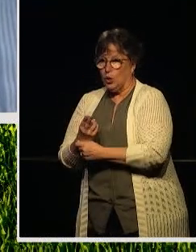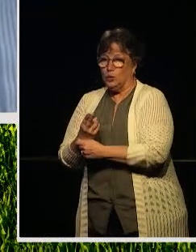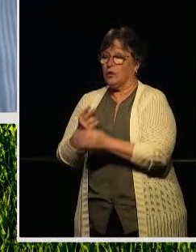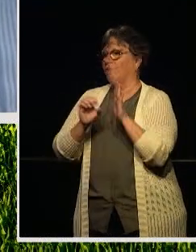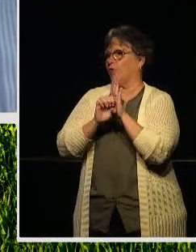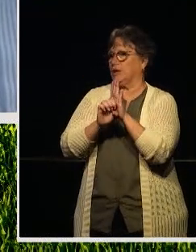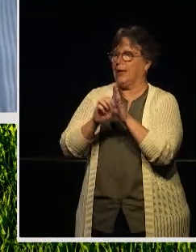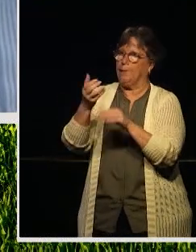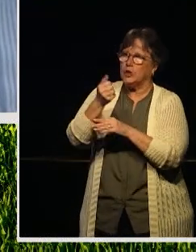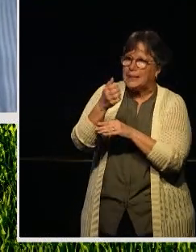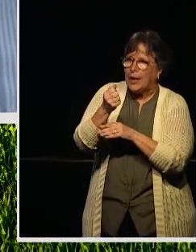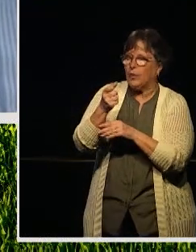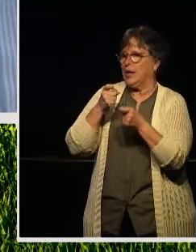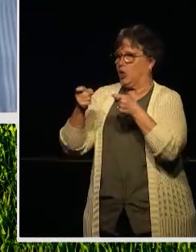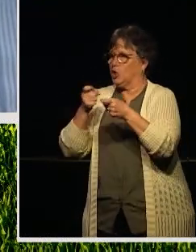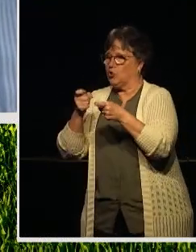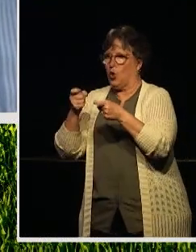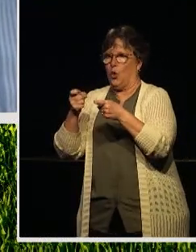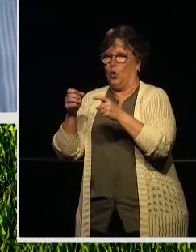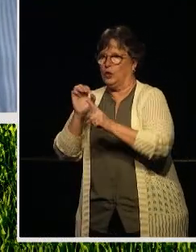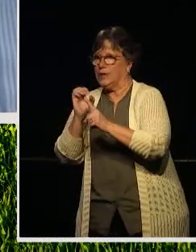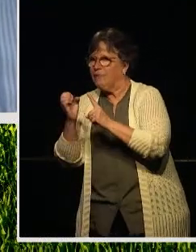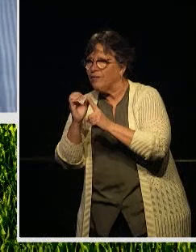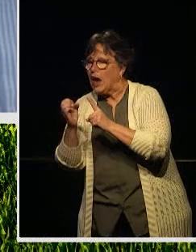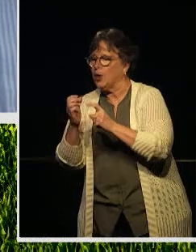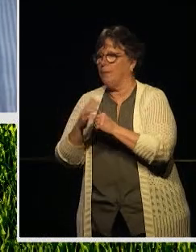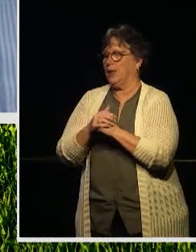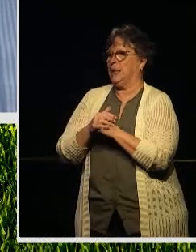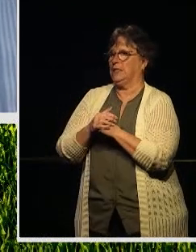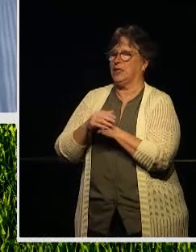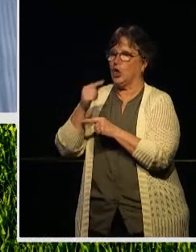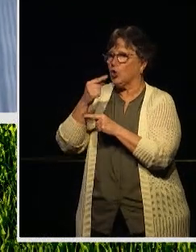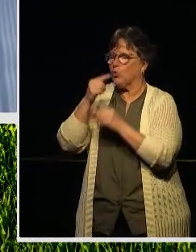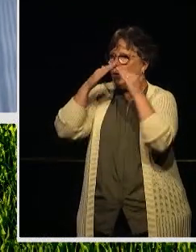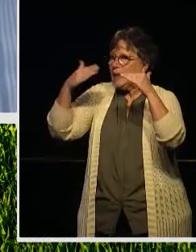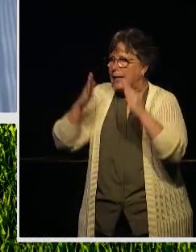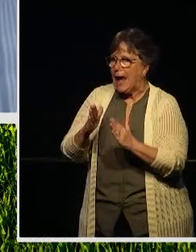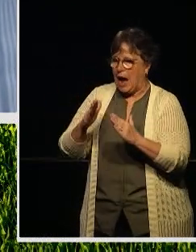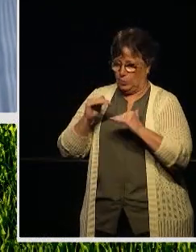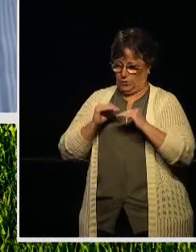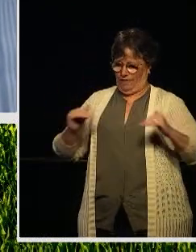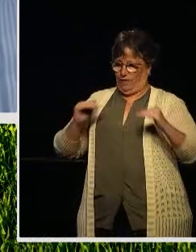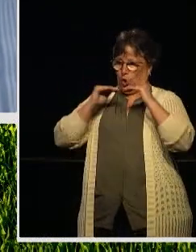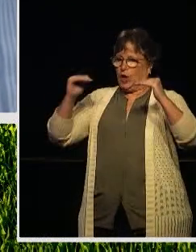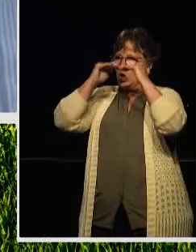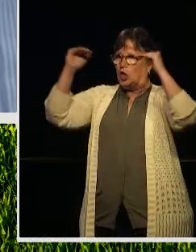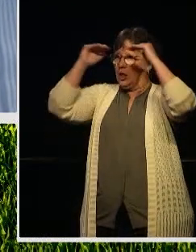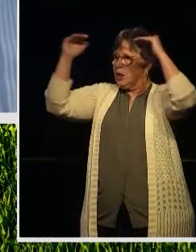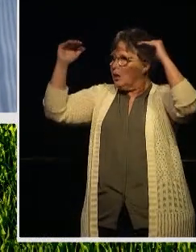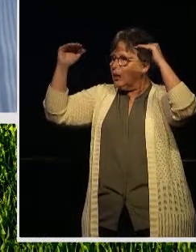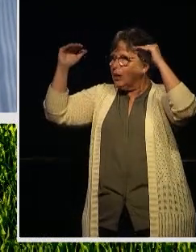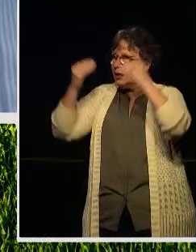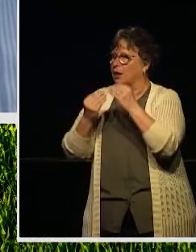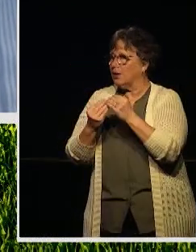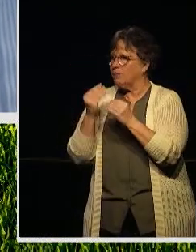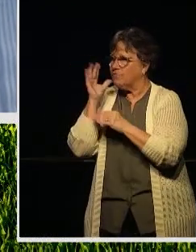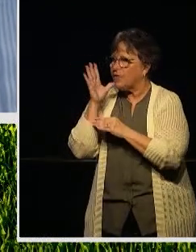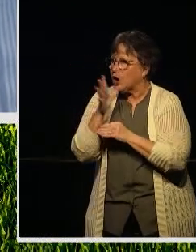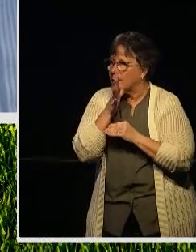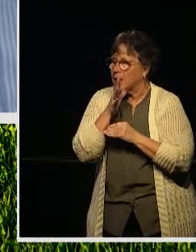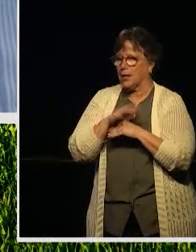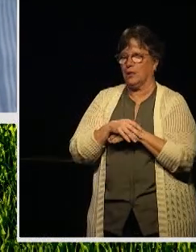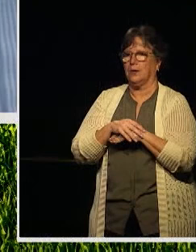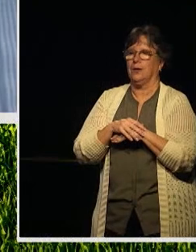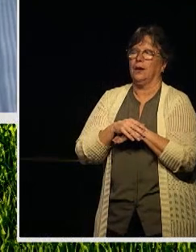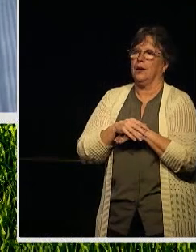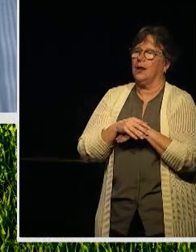environment agriculture, greenhouse vertical farming. They're already highly mechanized and becoming even more so all the time.